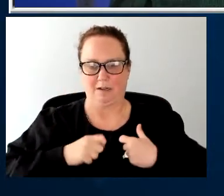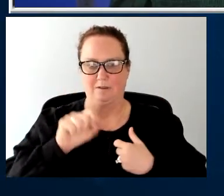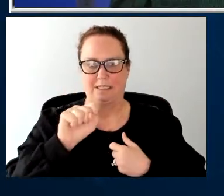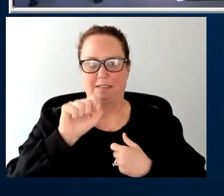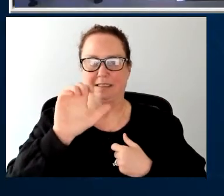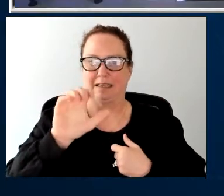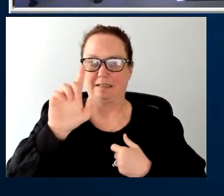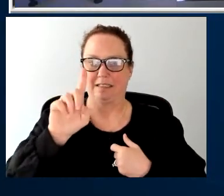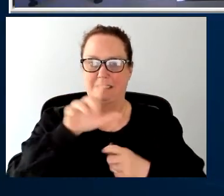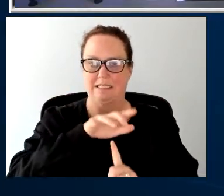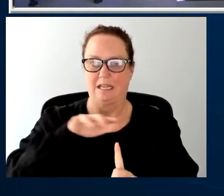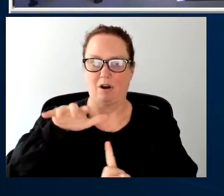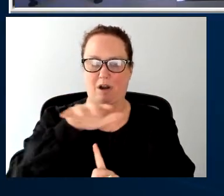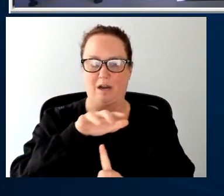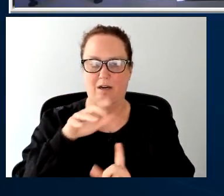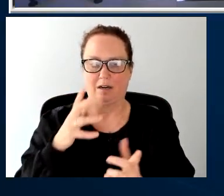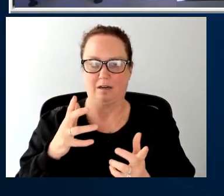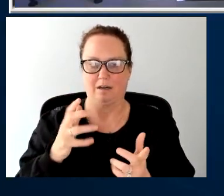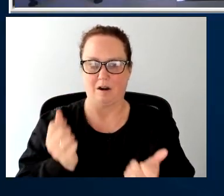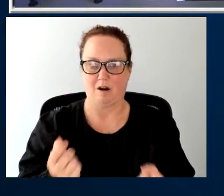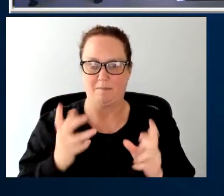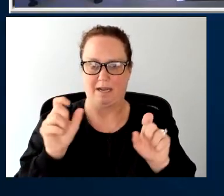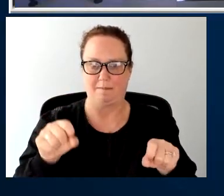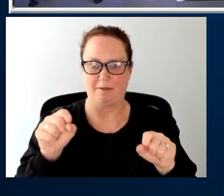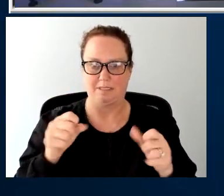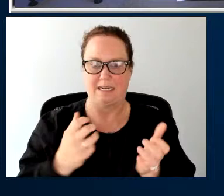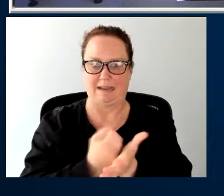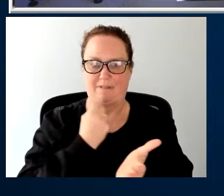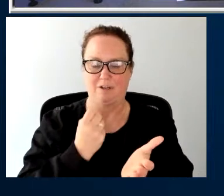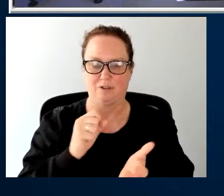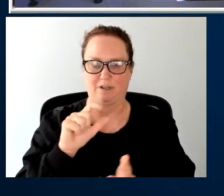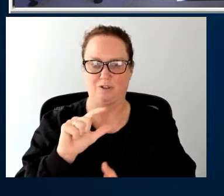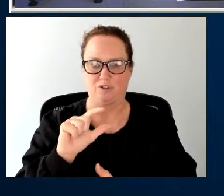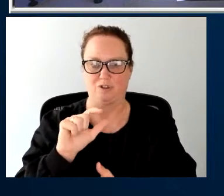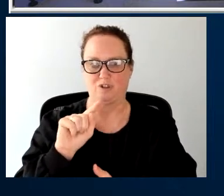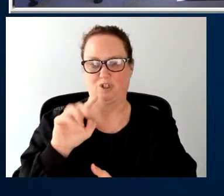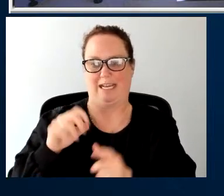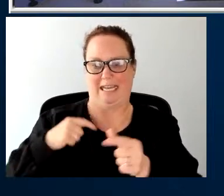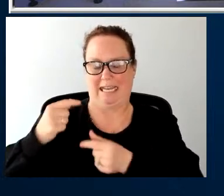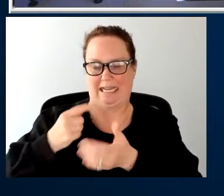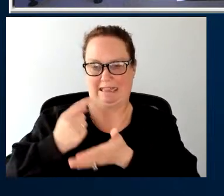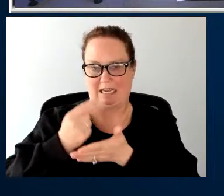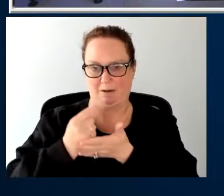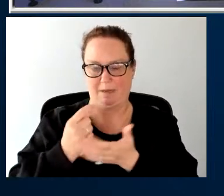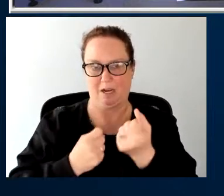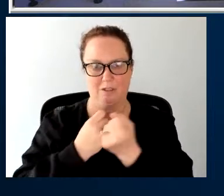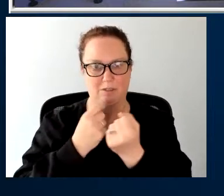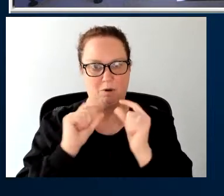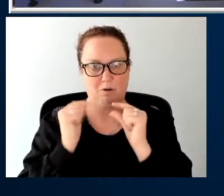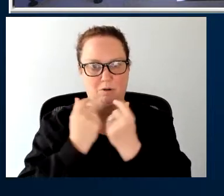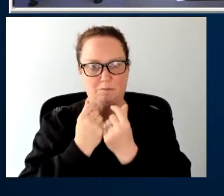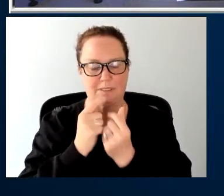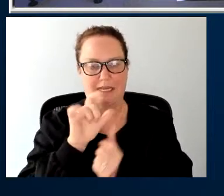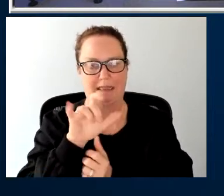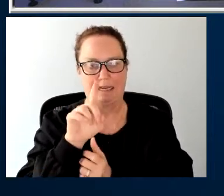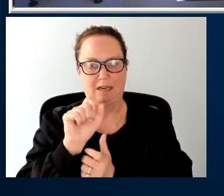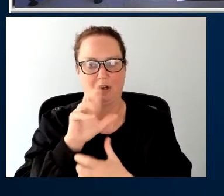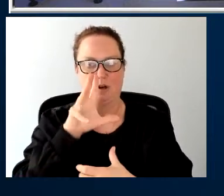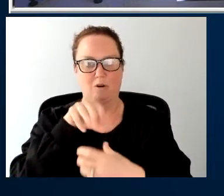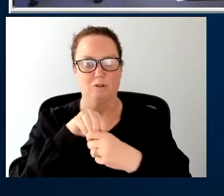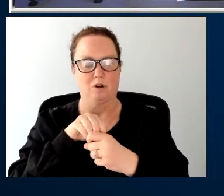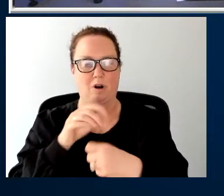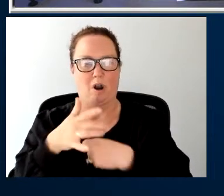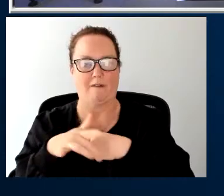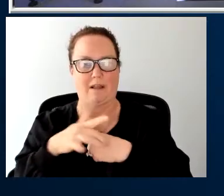our areas? Are many able to take advantage of the gene therapy? Are there support groups that Linda participates in, or are they available for